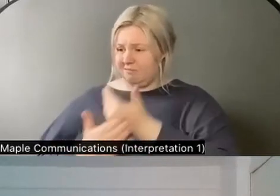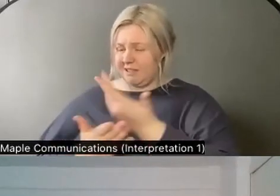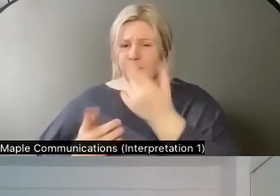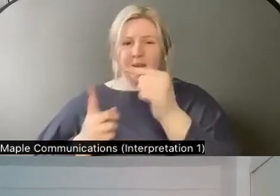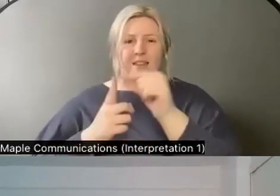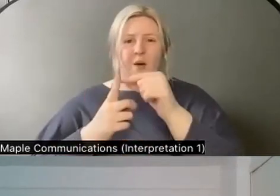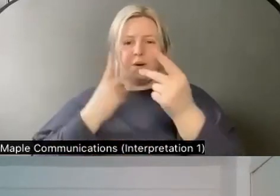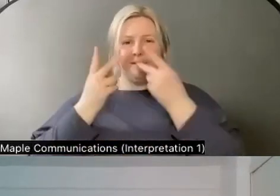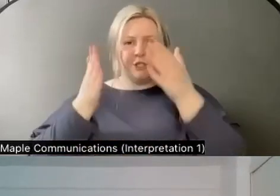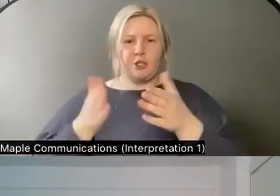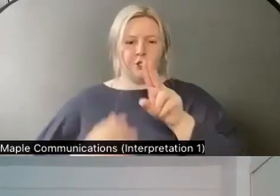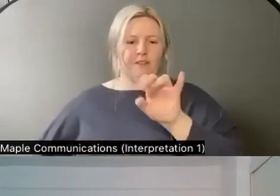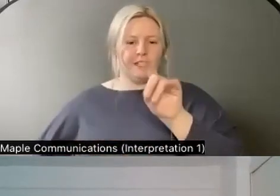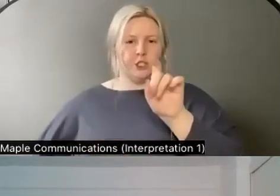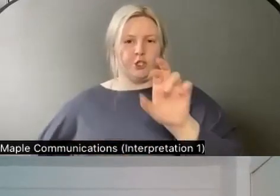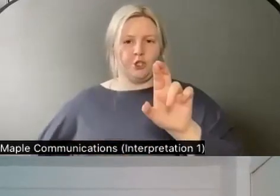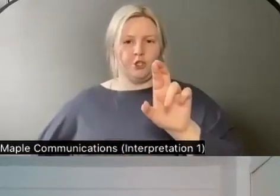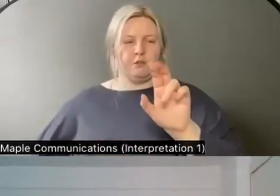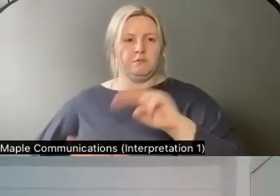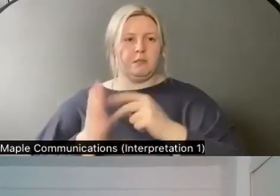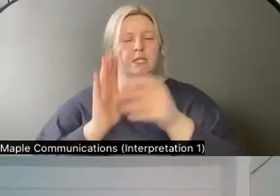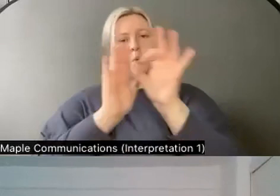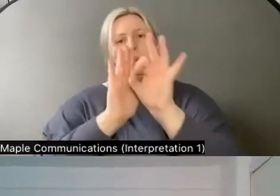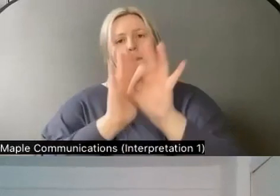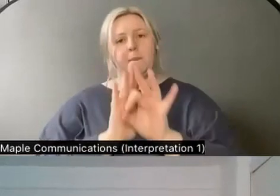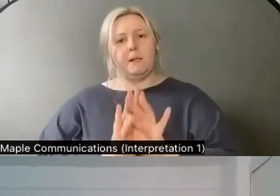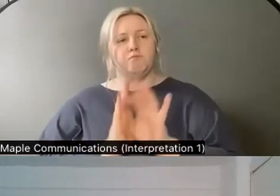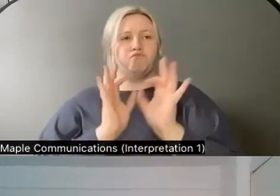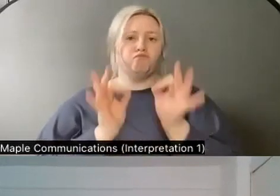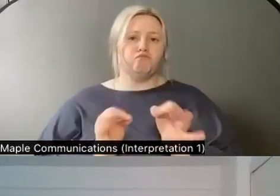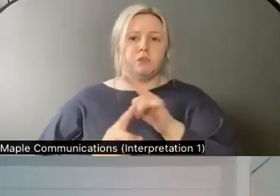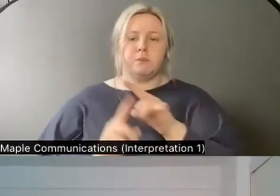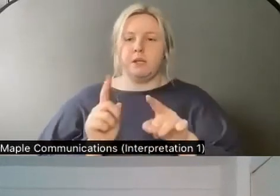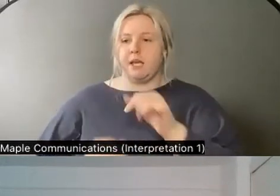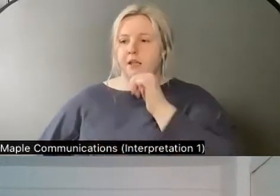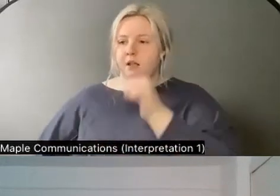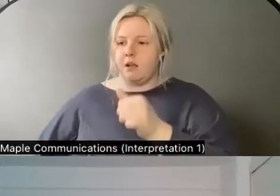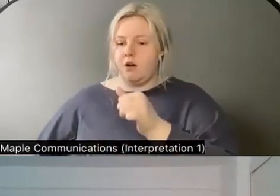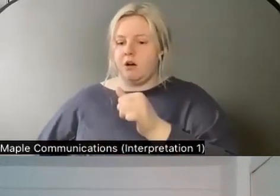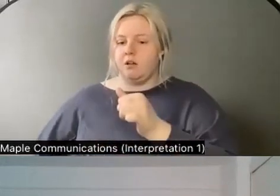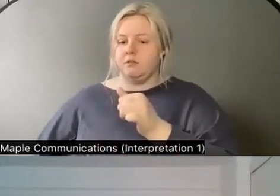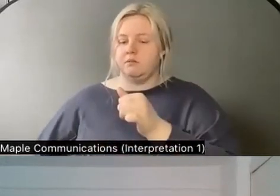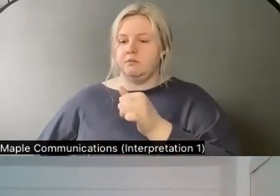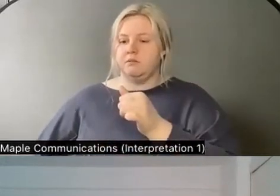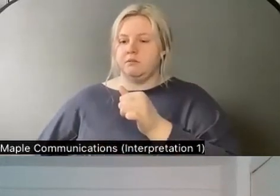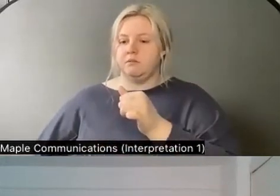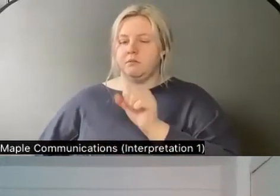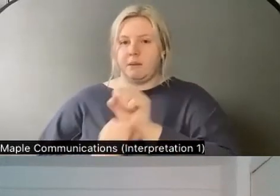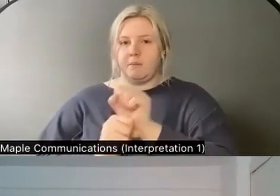sound elective, but at the same time that, you know, essential non-employed people were banned from these